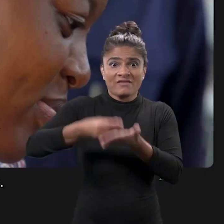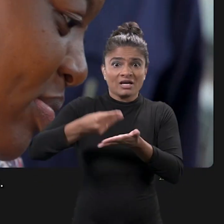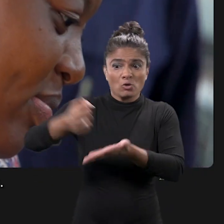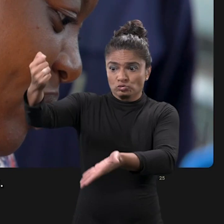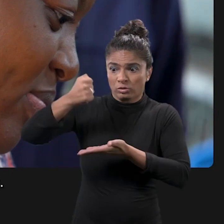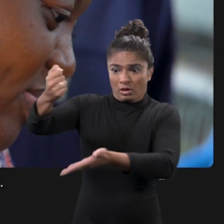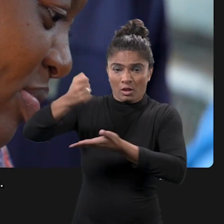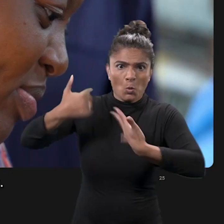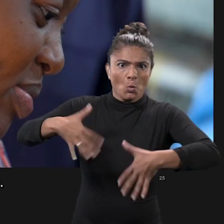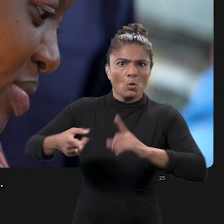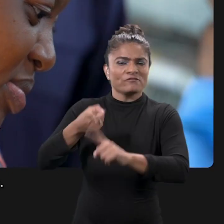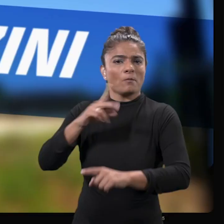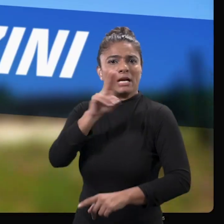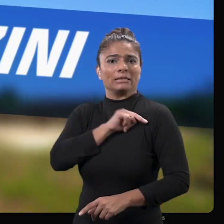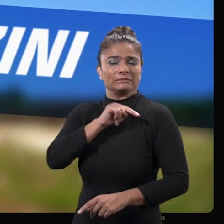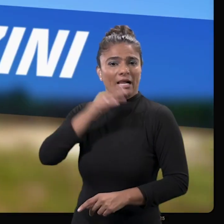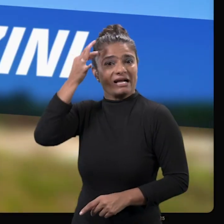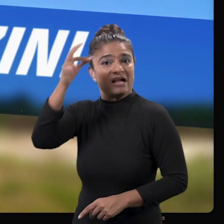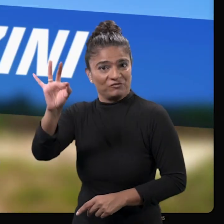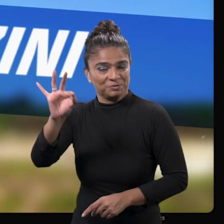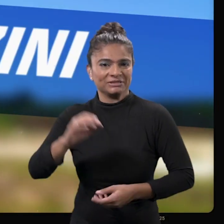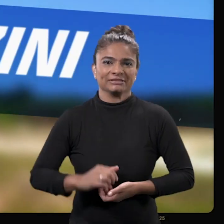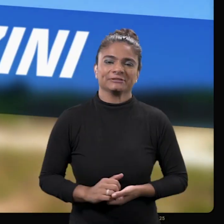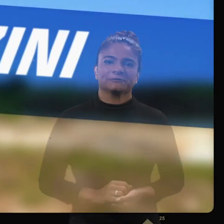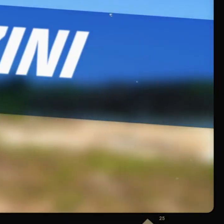support from the KZN provincial government.